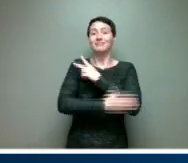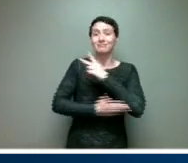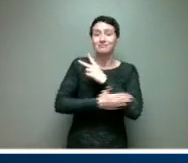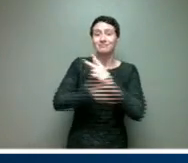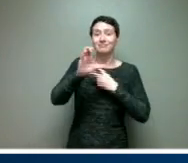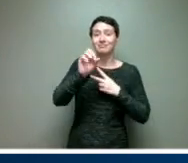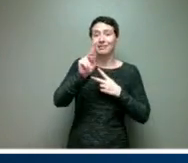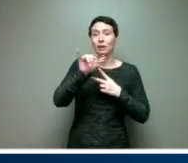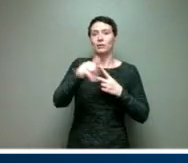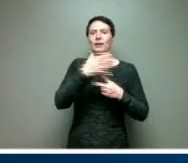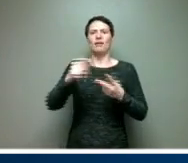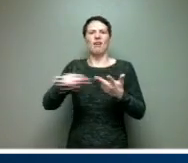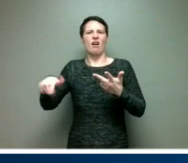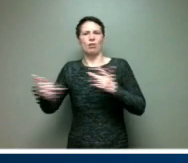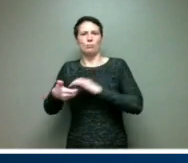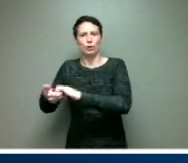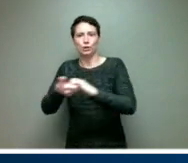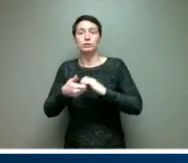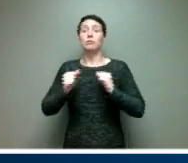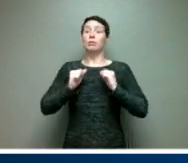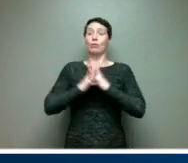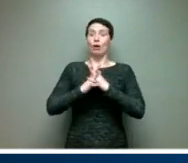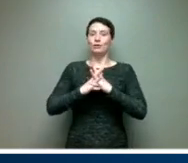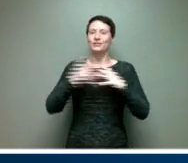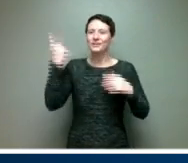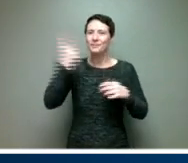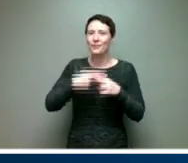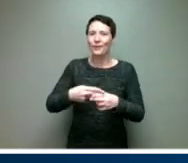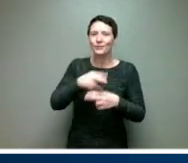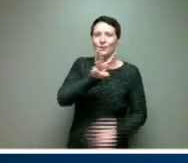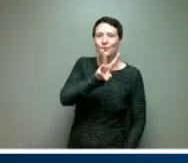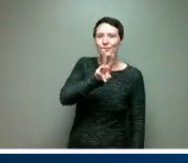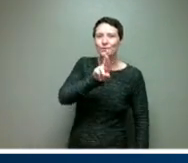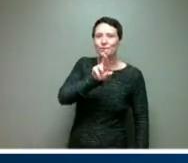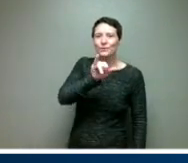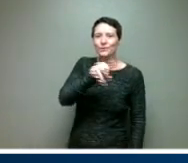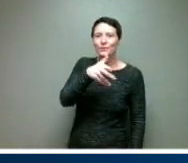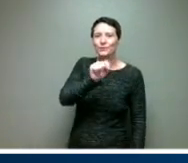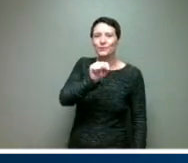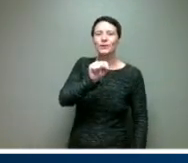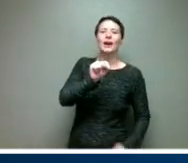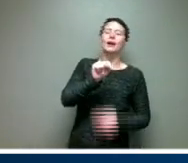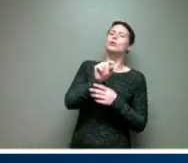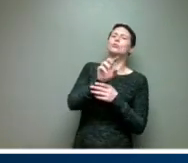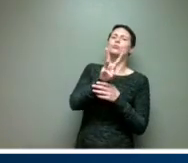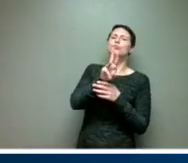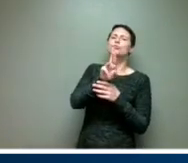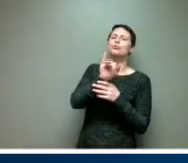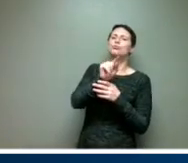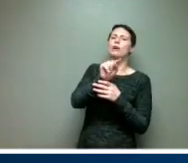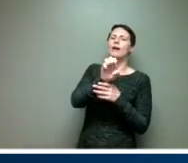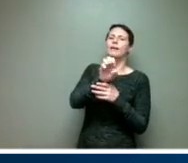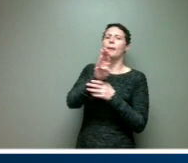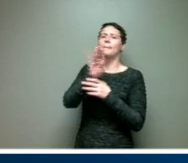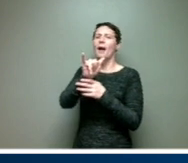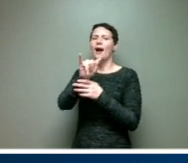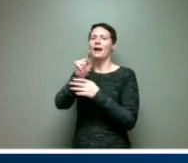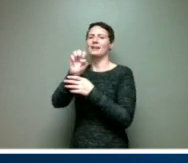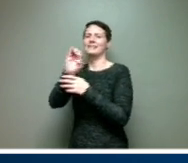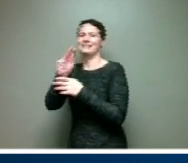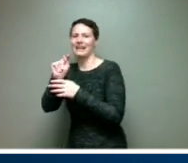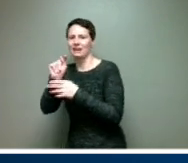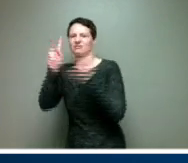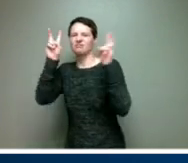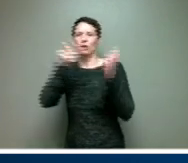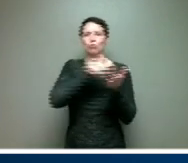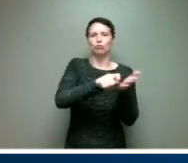Bright by Text. There's more information on their website, but this is free to every parent across Franklin County. There are